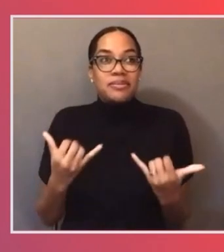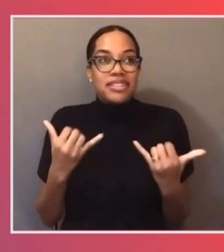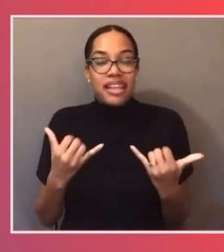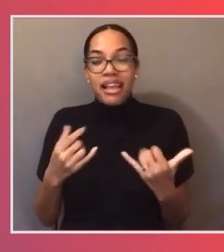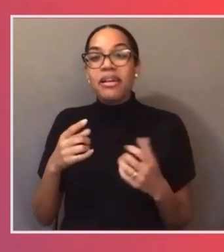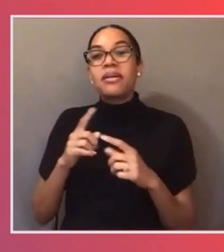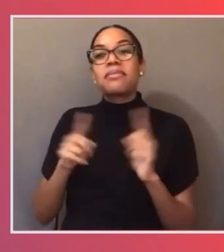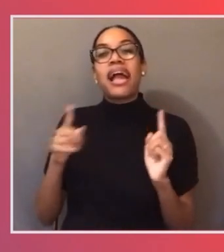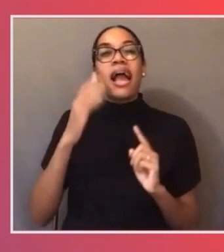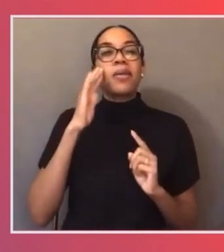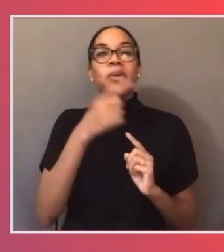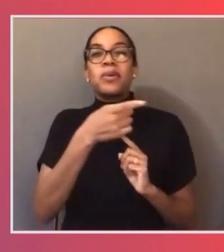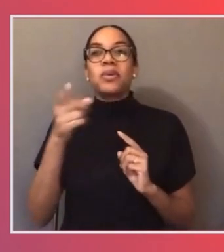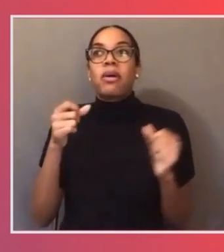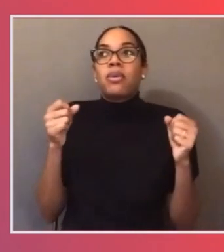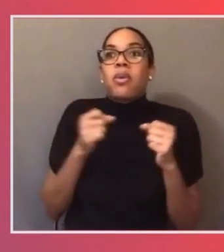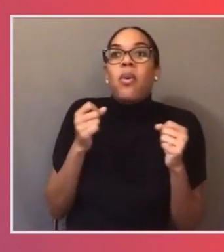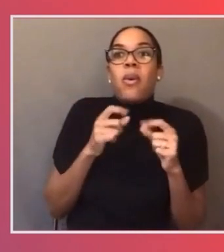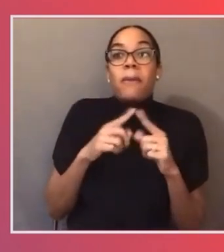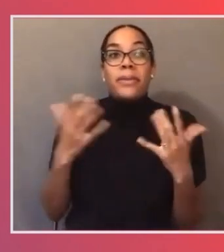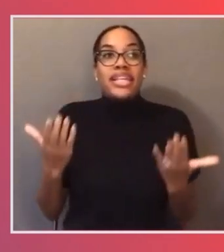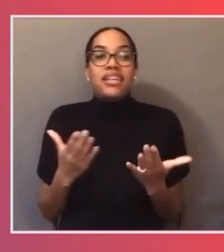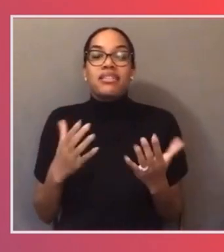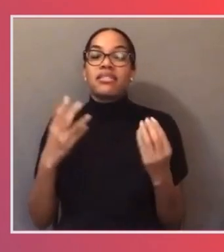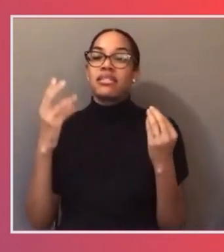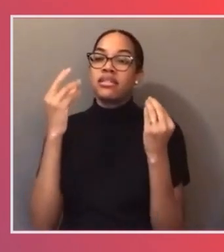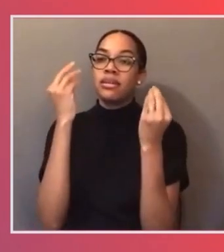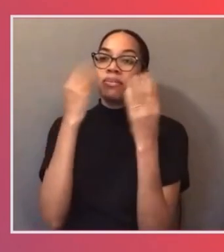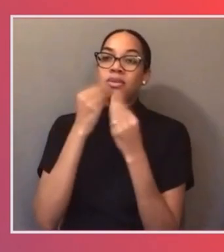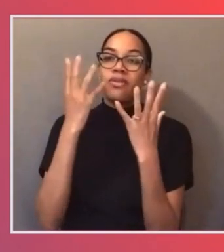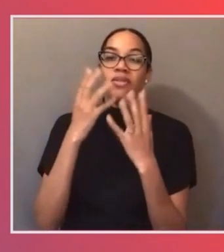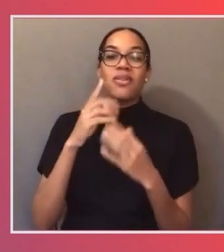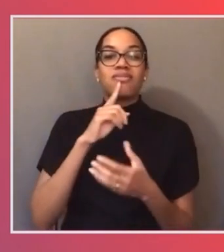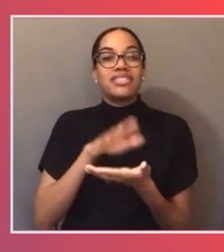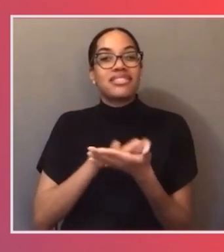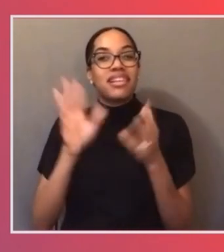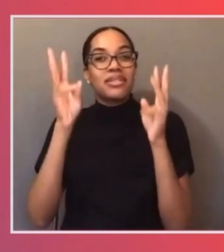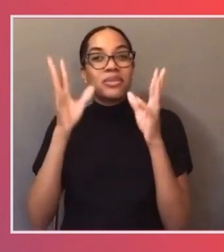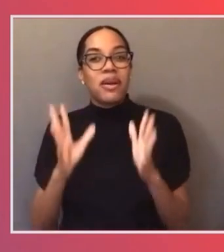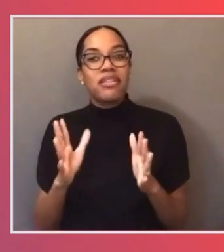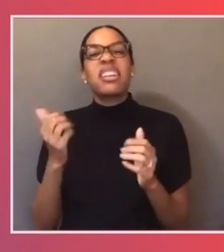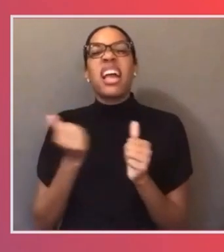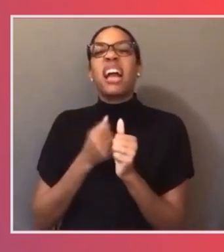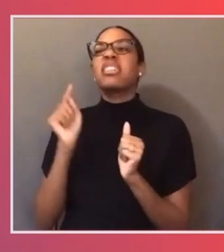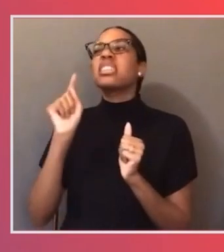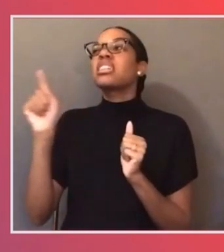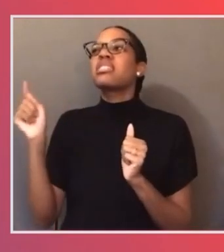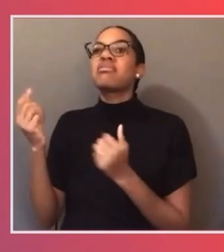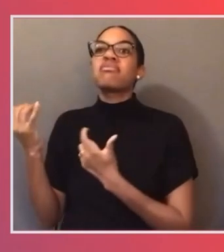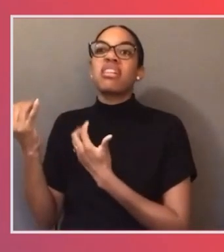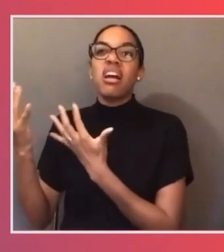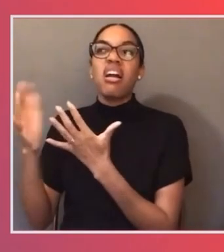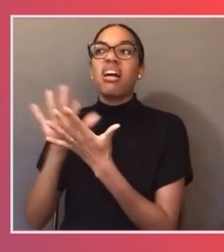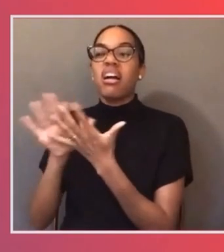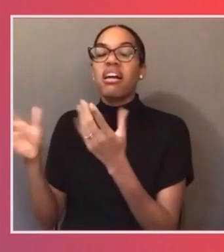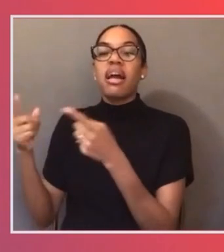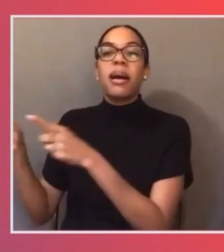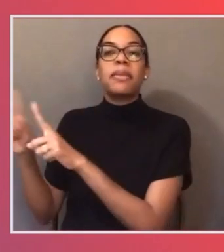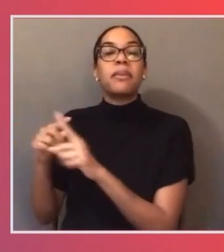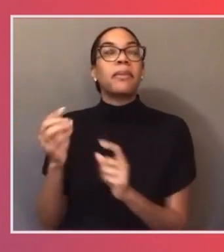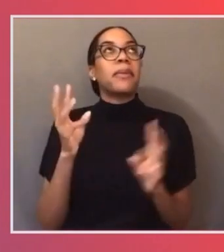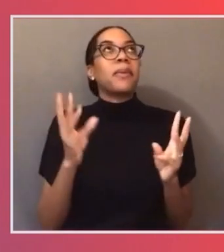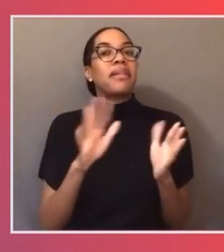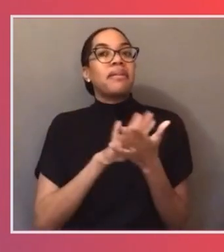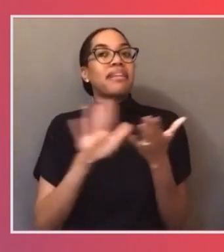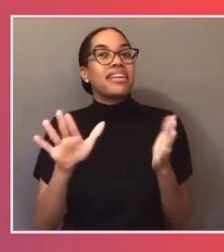nice, among other things that are falling apart. But that's why we're here. It is great to see you. We miss